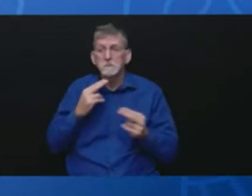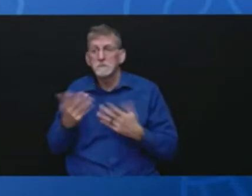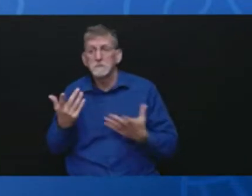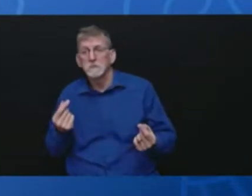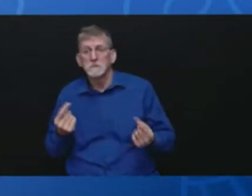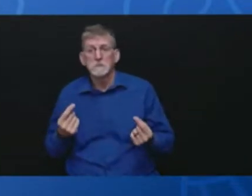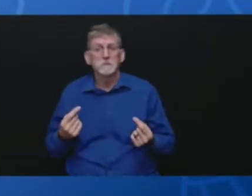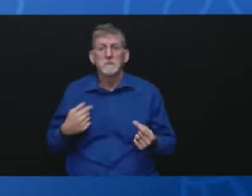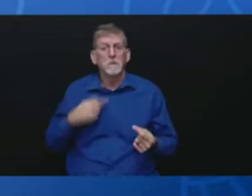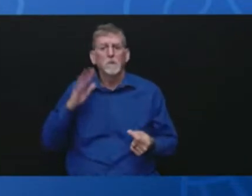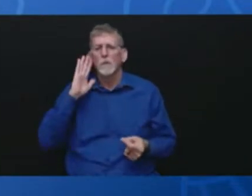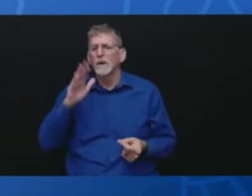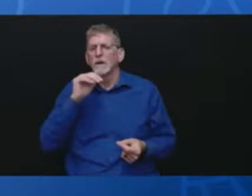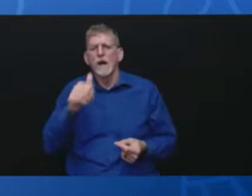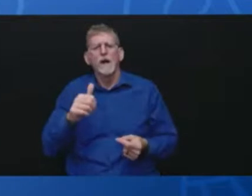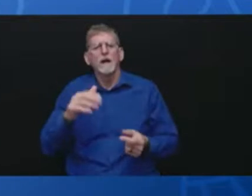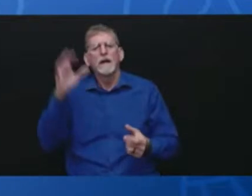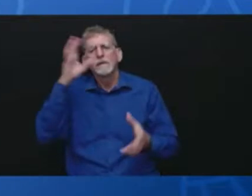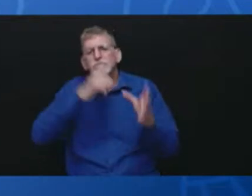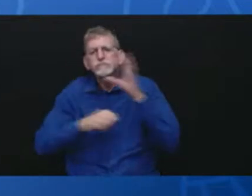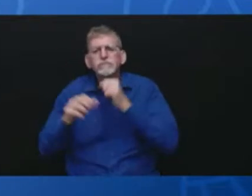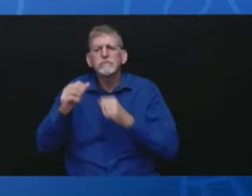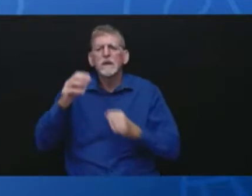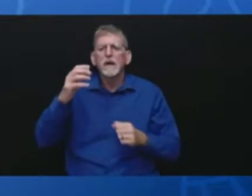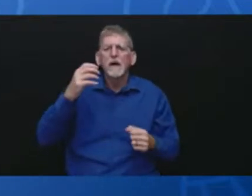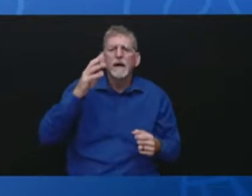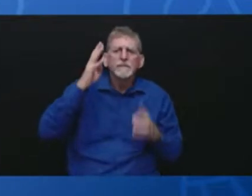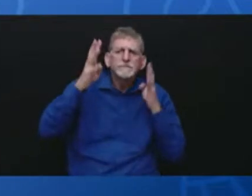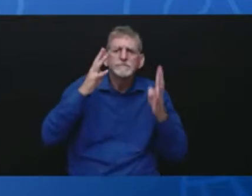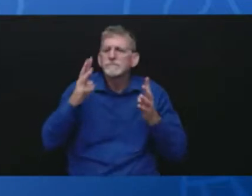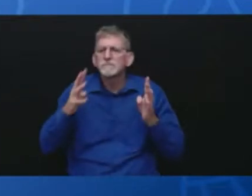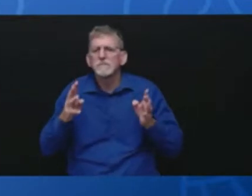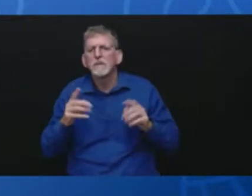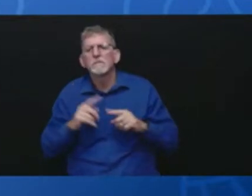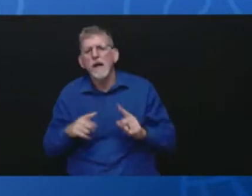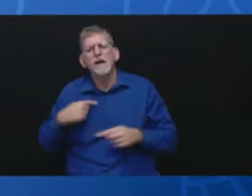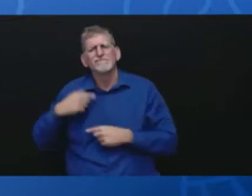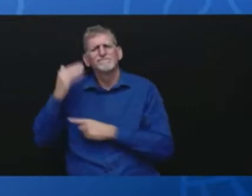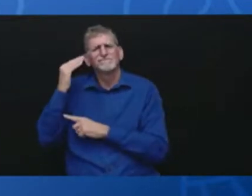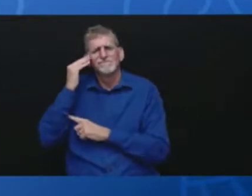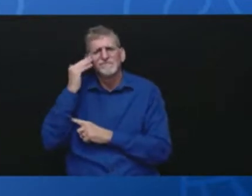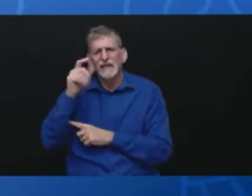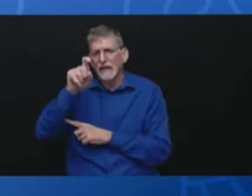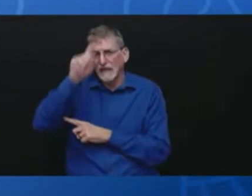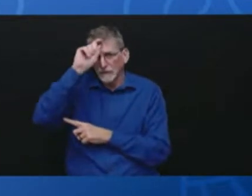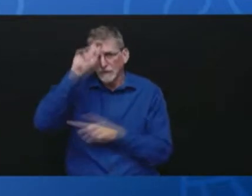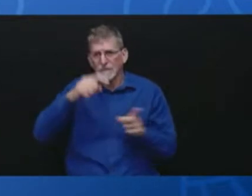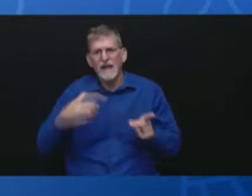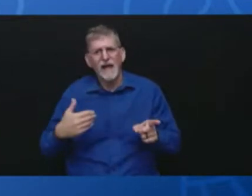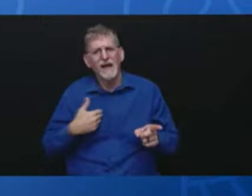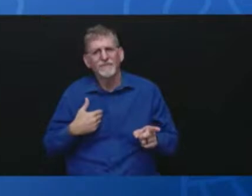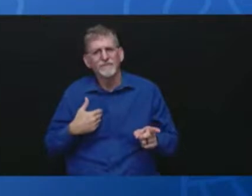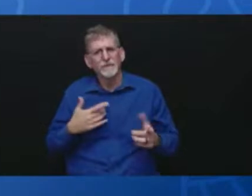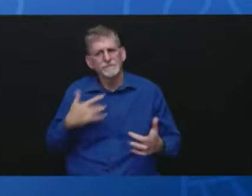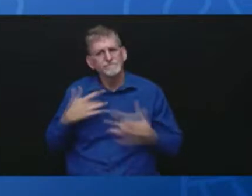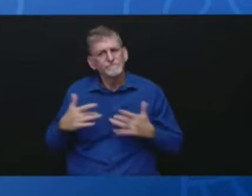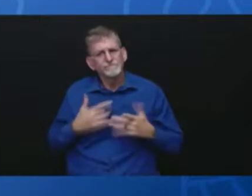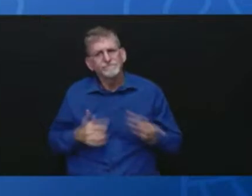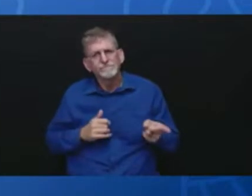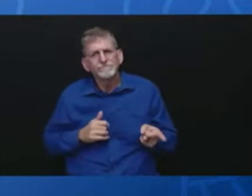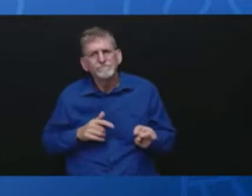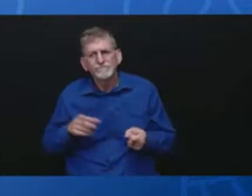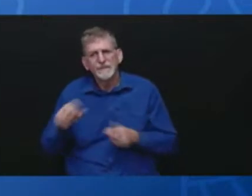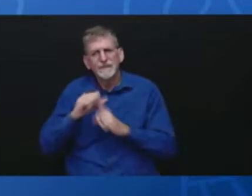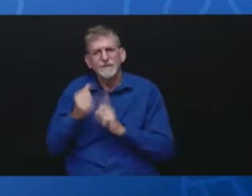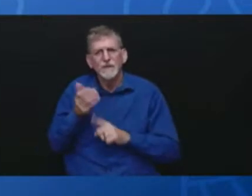things we do know is that the Egyptians care about this situation. There is the Arab plan. We know that has been discussed. We know how